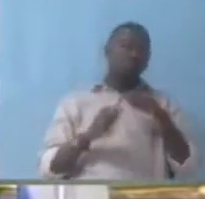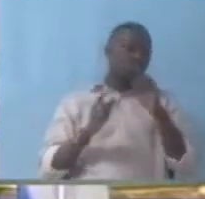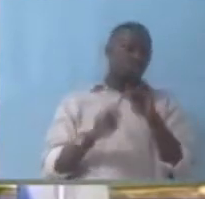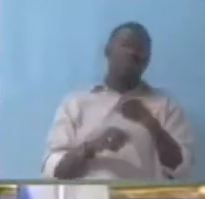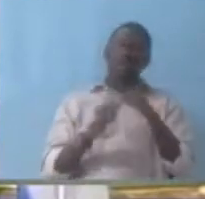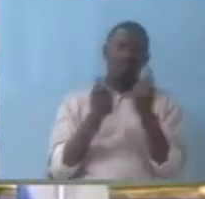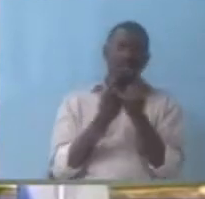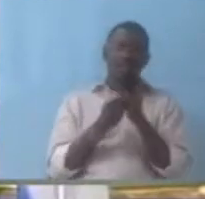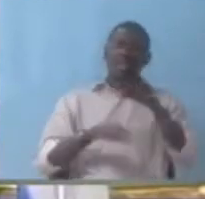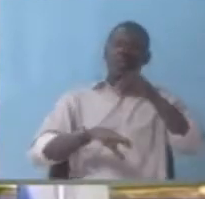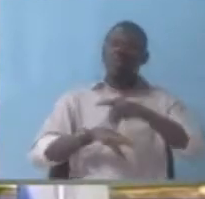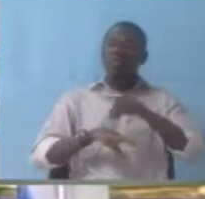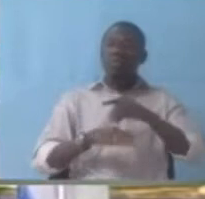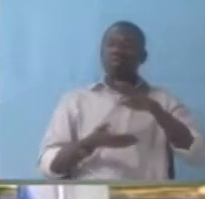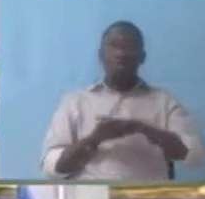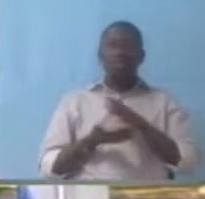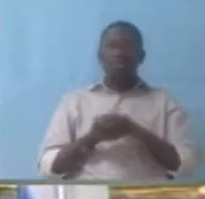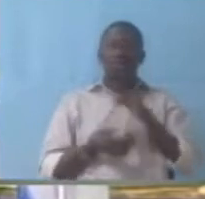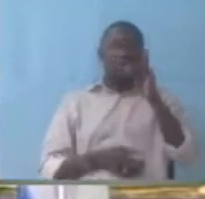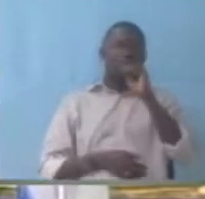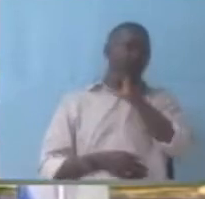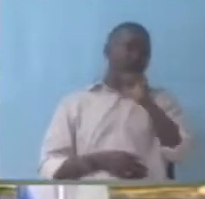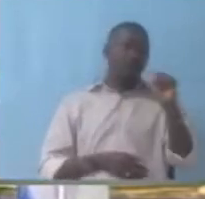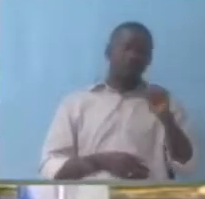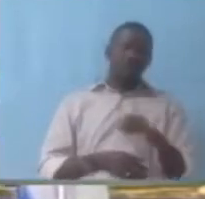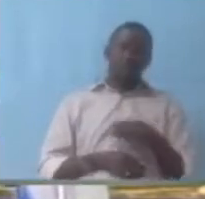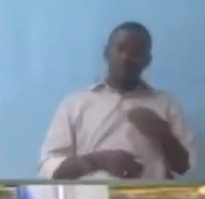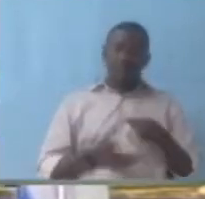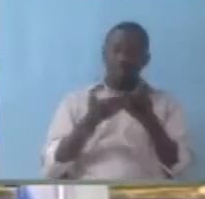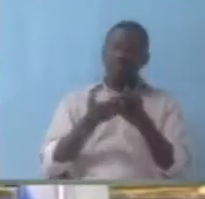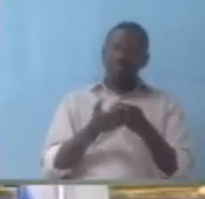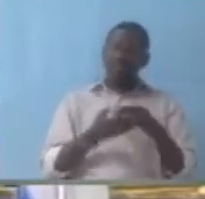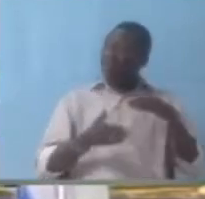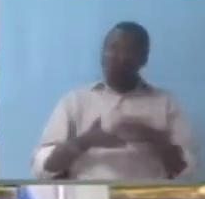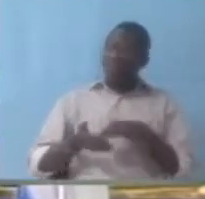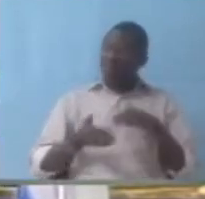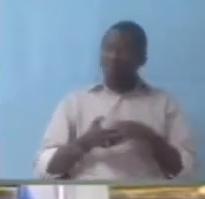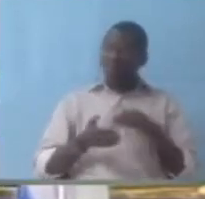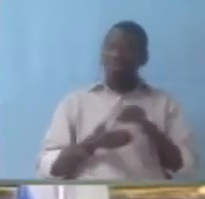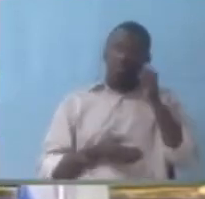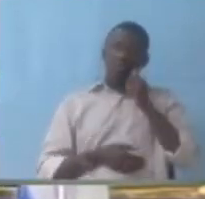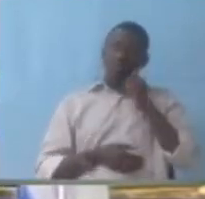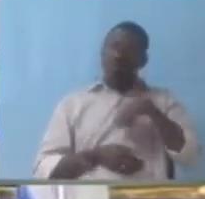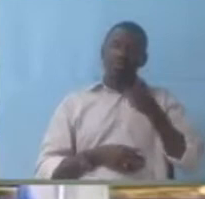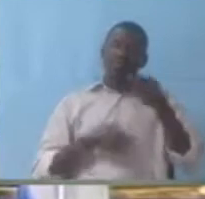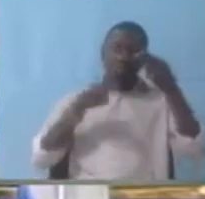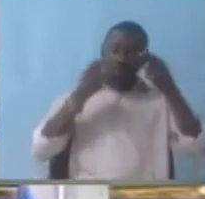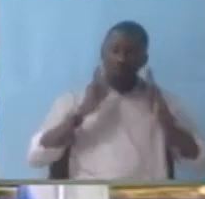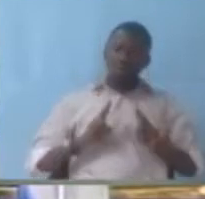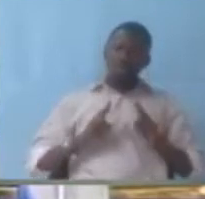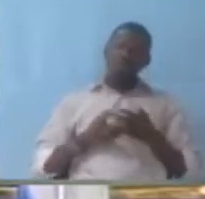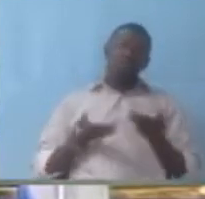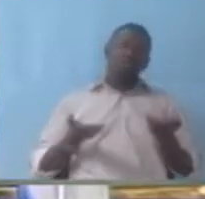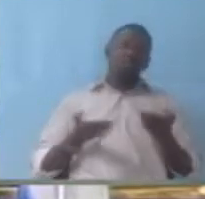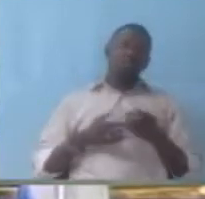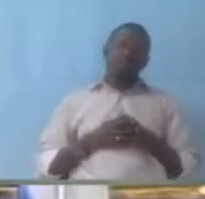kanu ayabe sabatindile. By giving it the force of law. Be menke kanu anarna somebody la luala